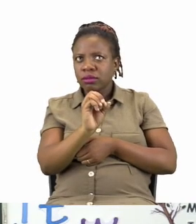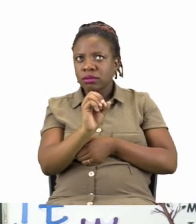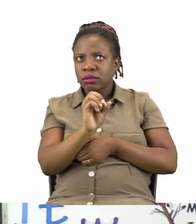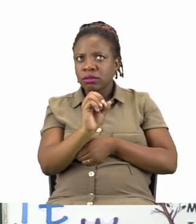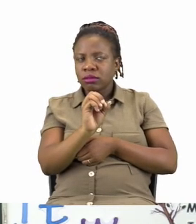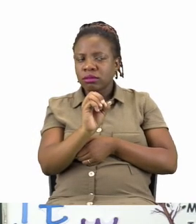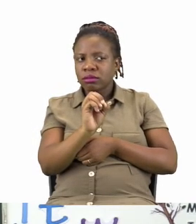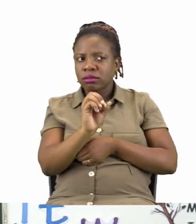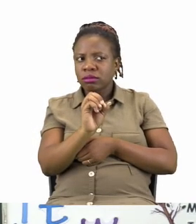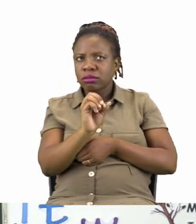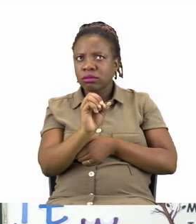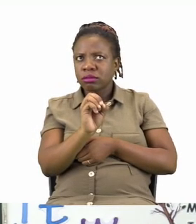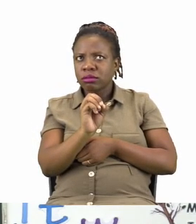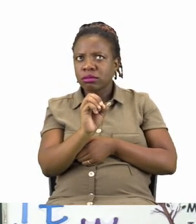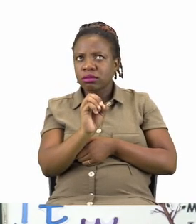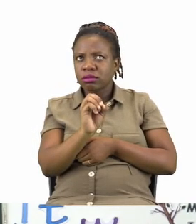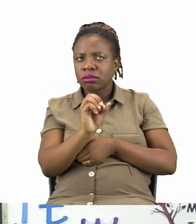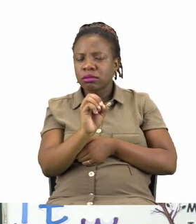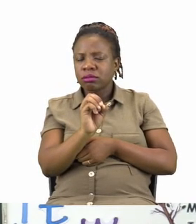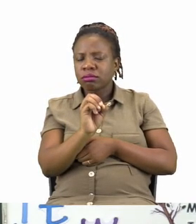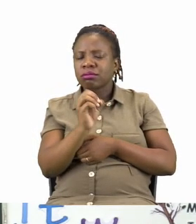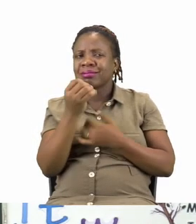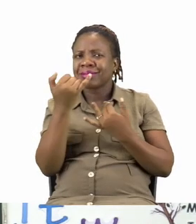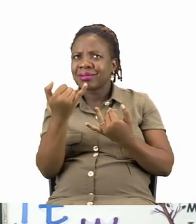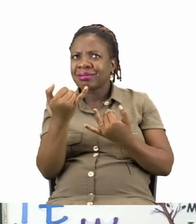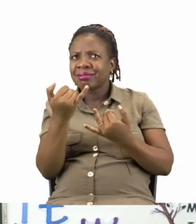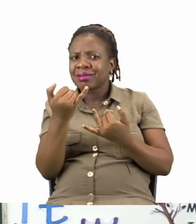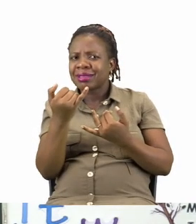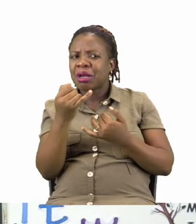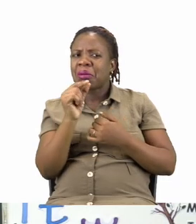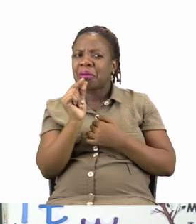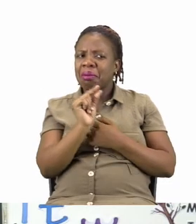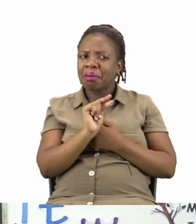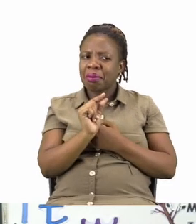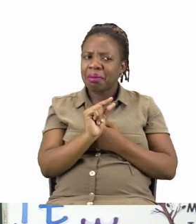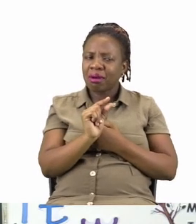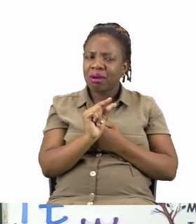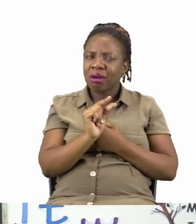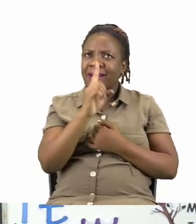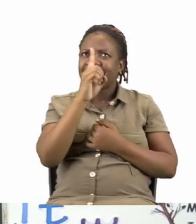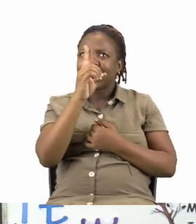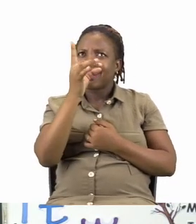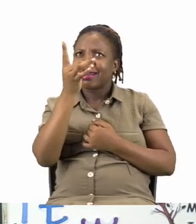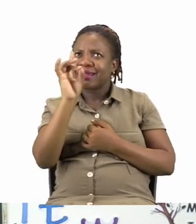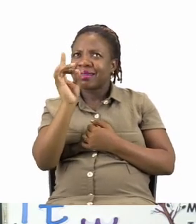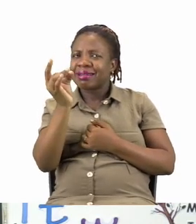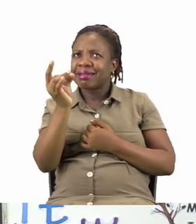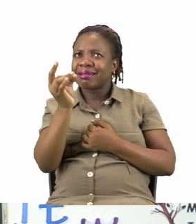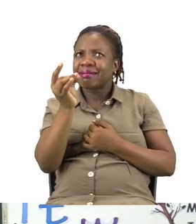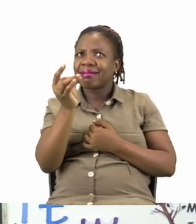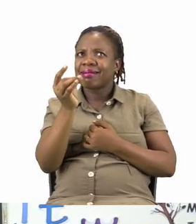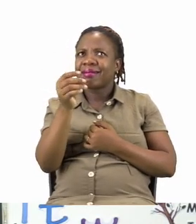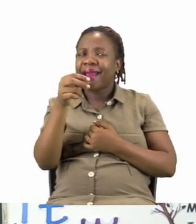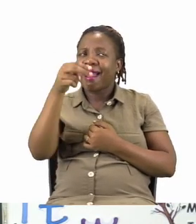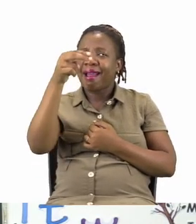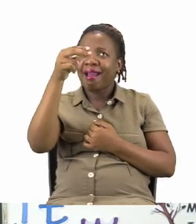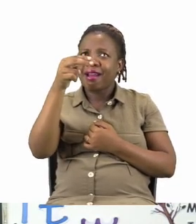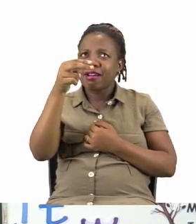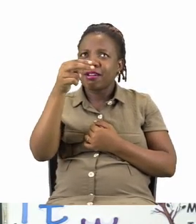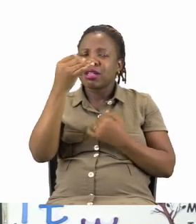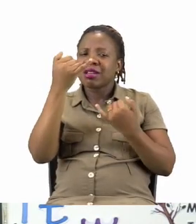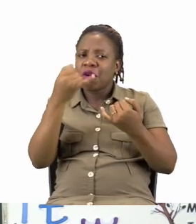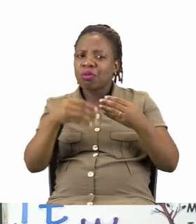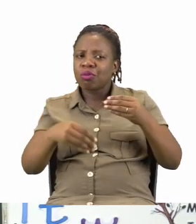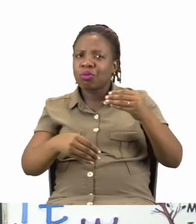18? Here we can see that it is less. That means, boys and girls, that we have to